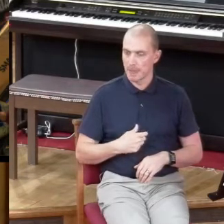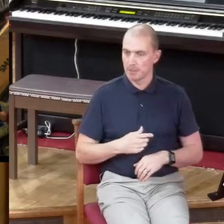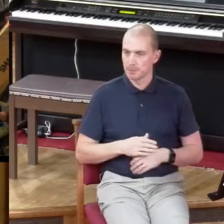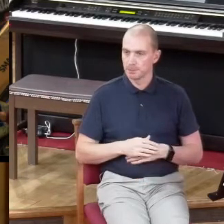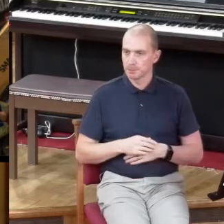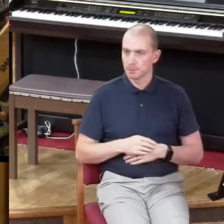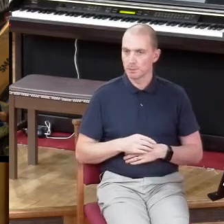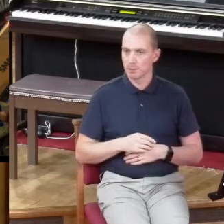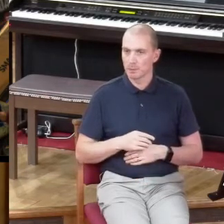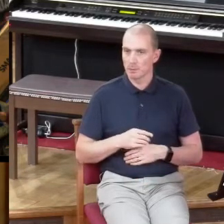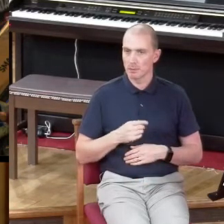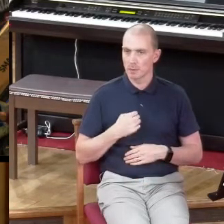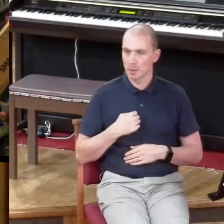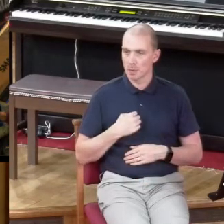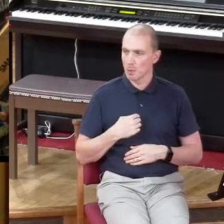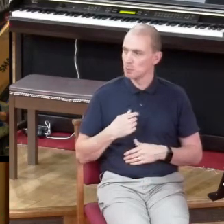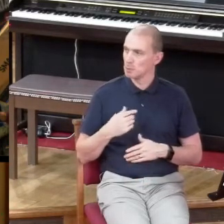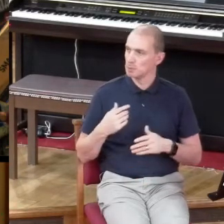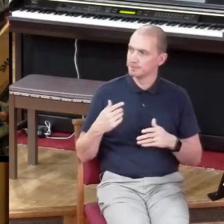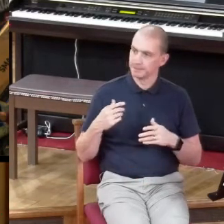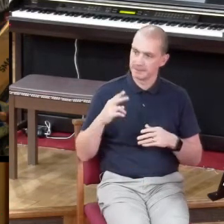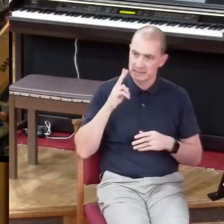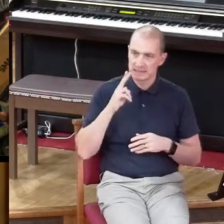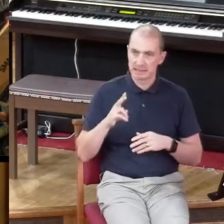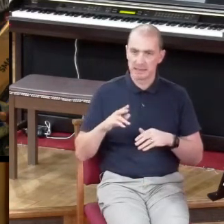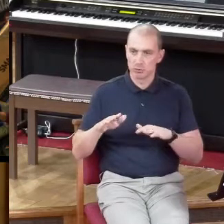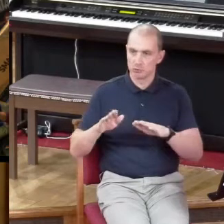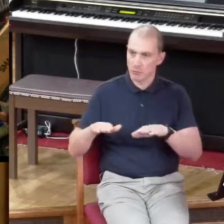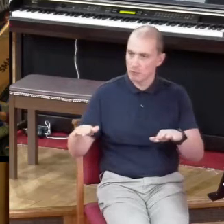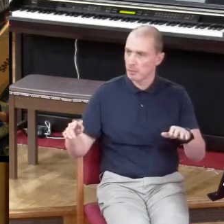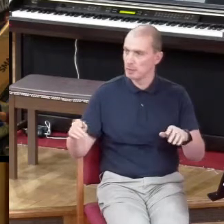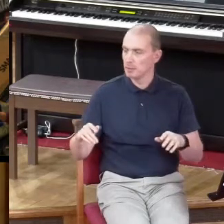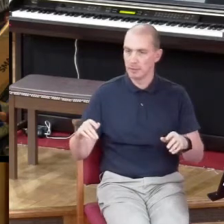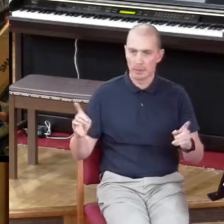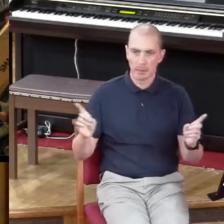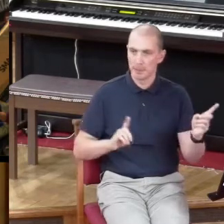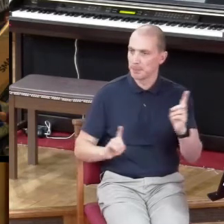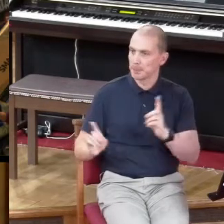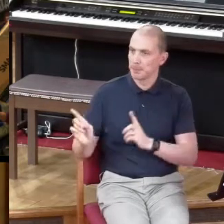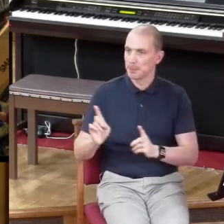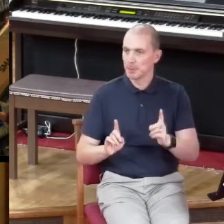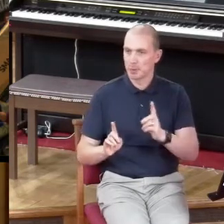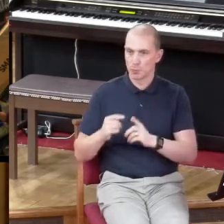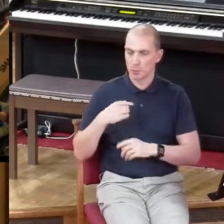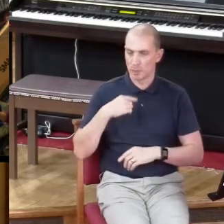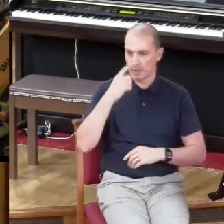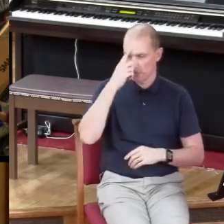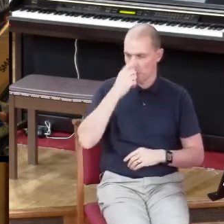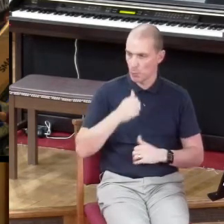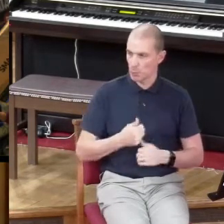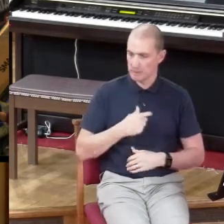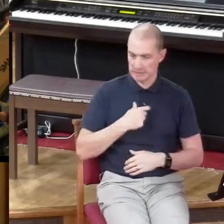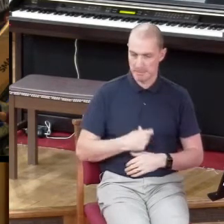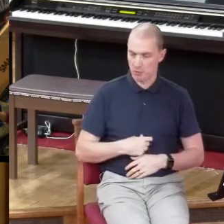a house full of children running about or something, then you think differently about the Good Samaritan. It comes to you a different